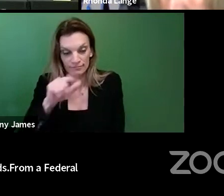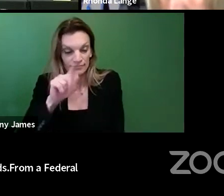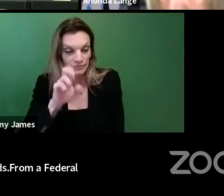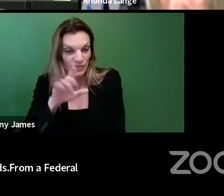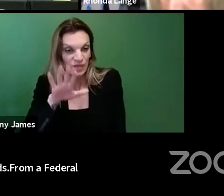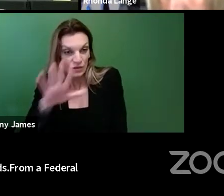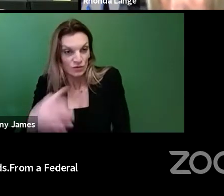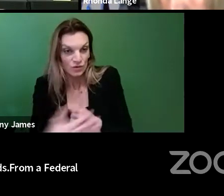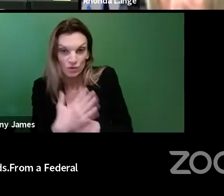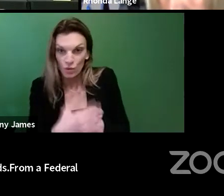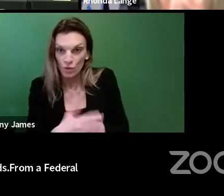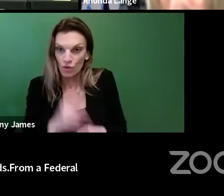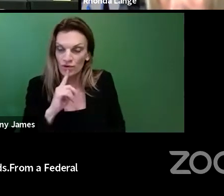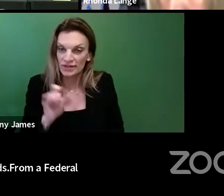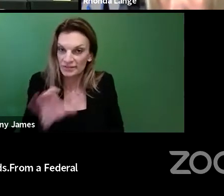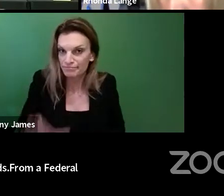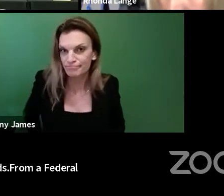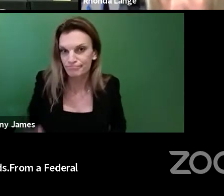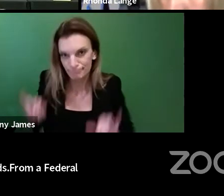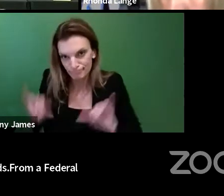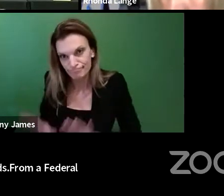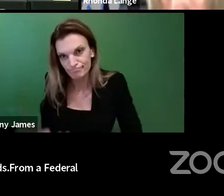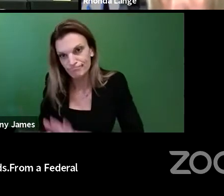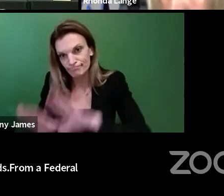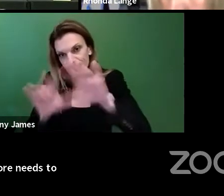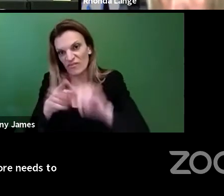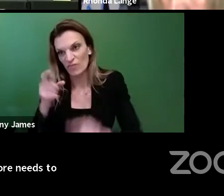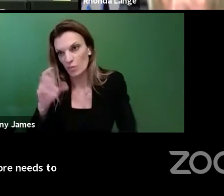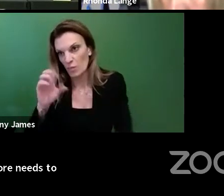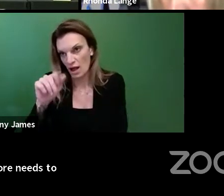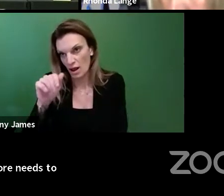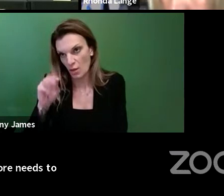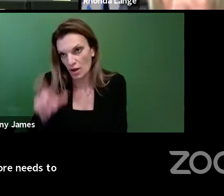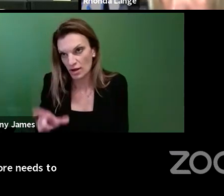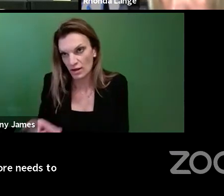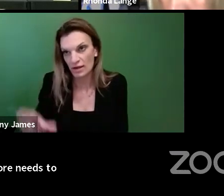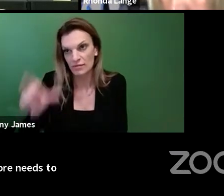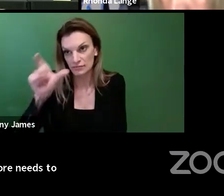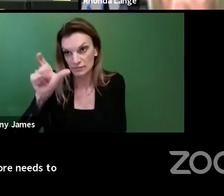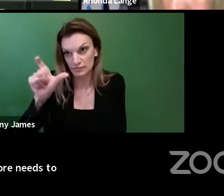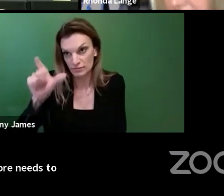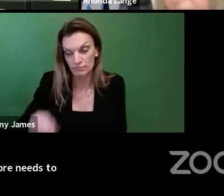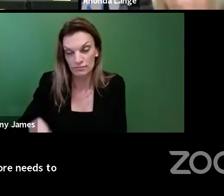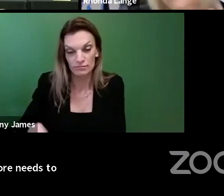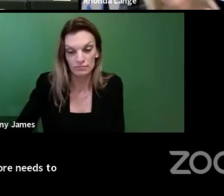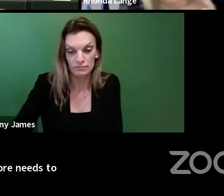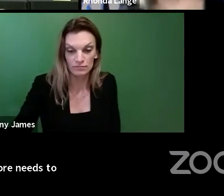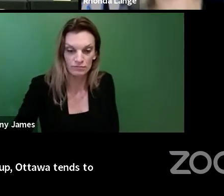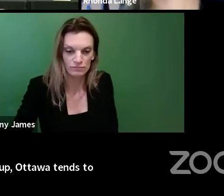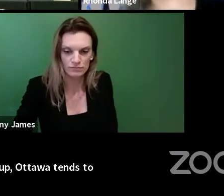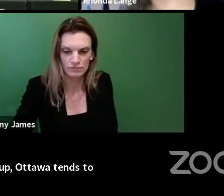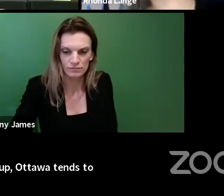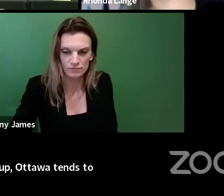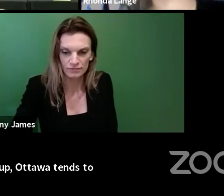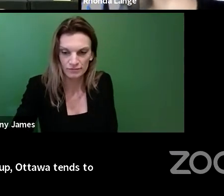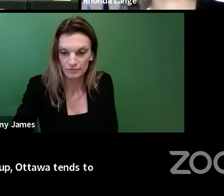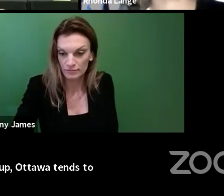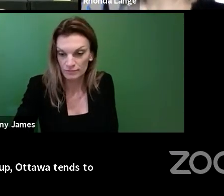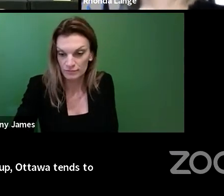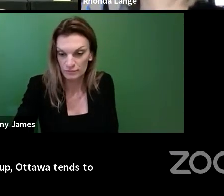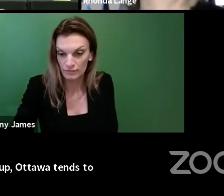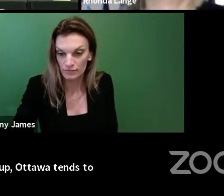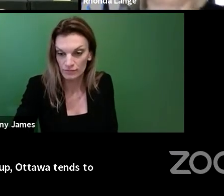needs to be stay intact from Ottawa up. Ottawa tends to have a little bit more weight than we get up in